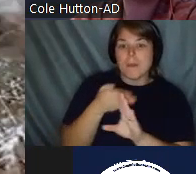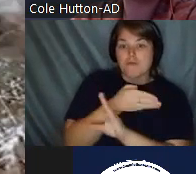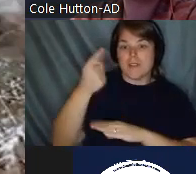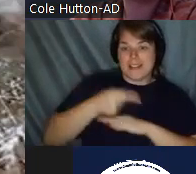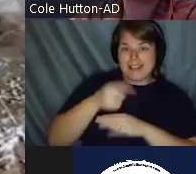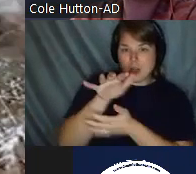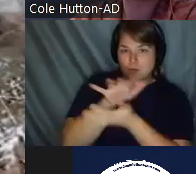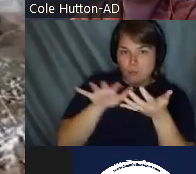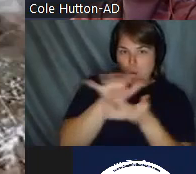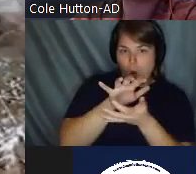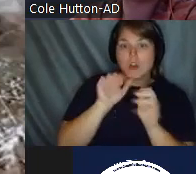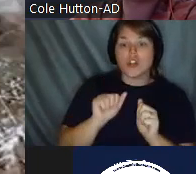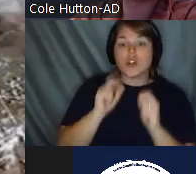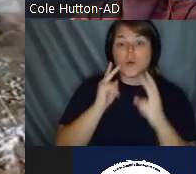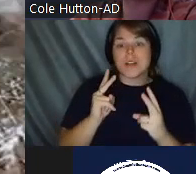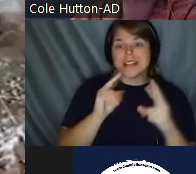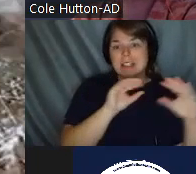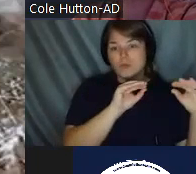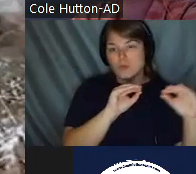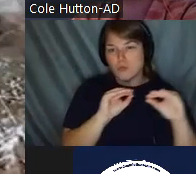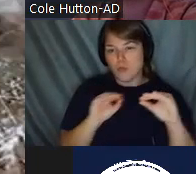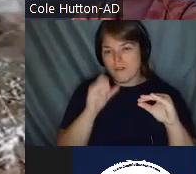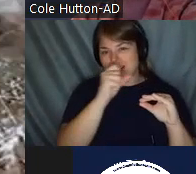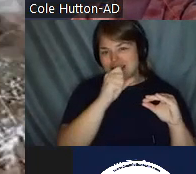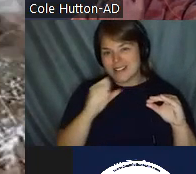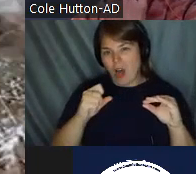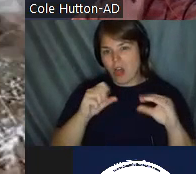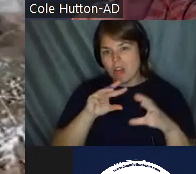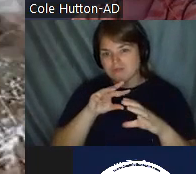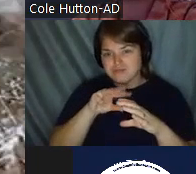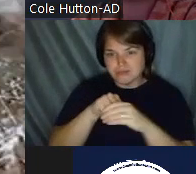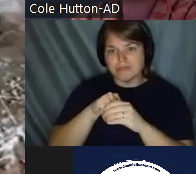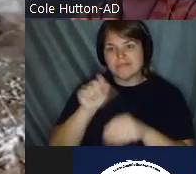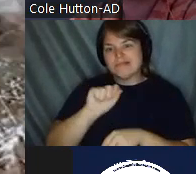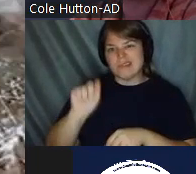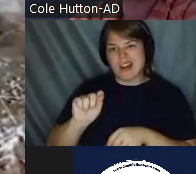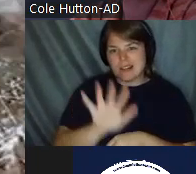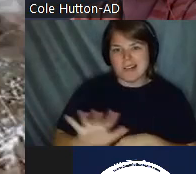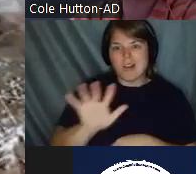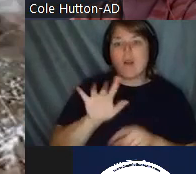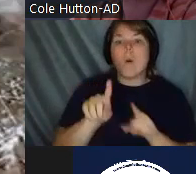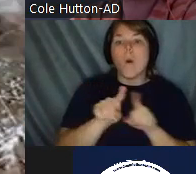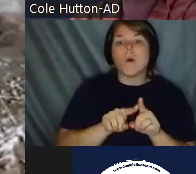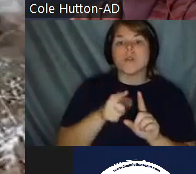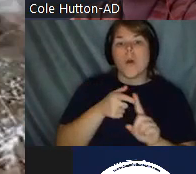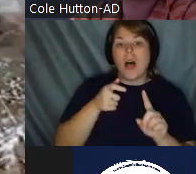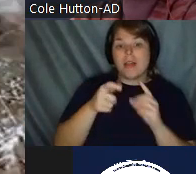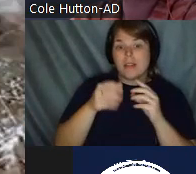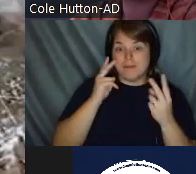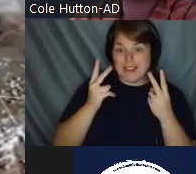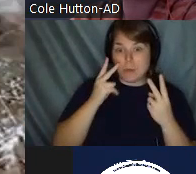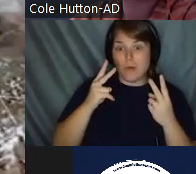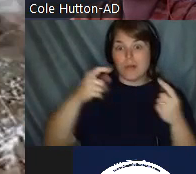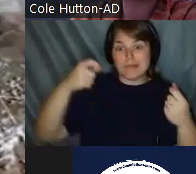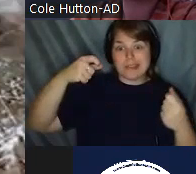see it coming south into the Stockton community, as well on the visible satellite going down the coast, and then